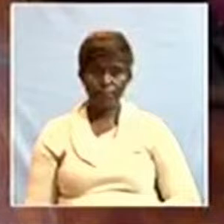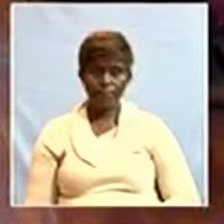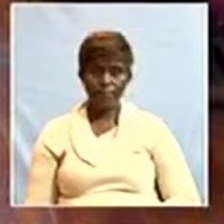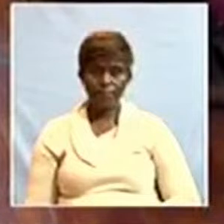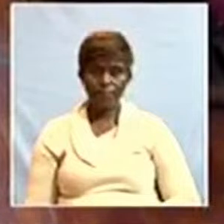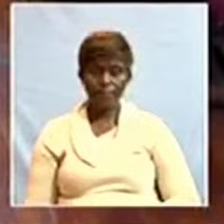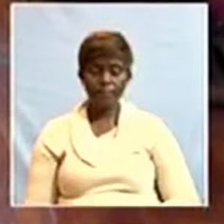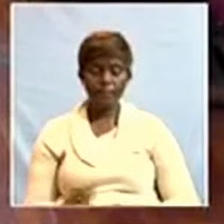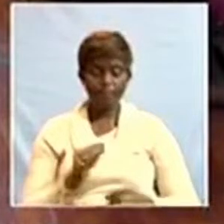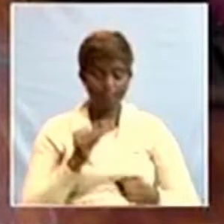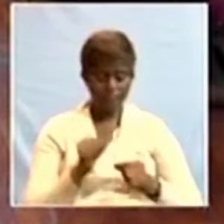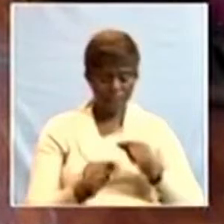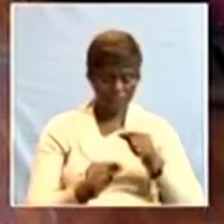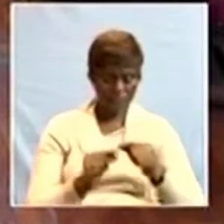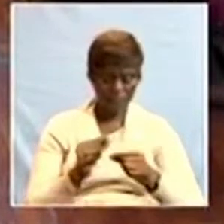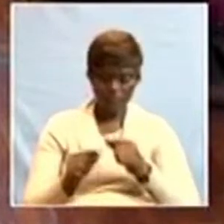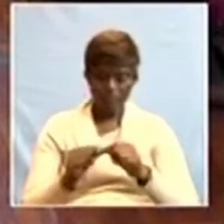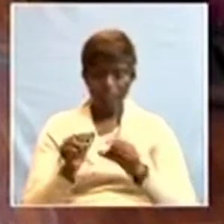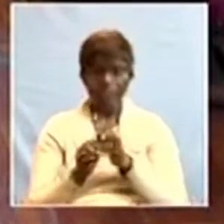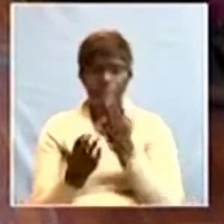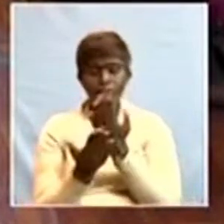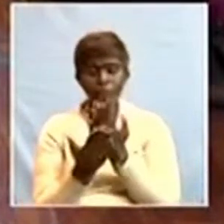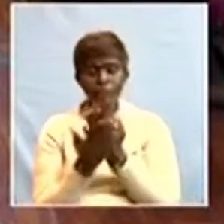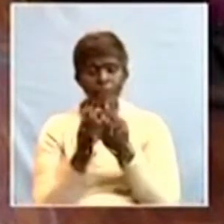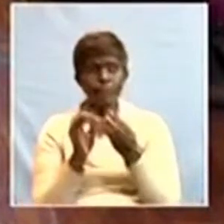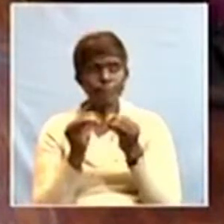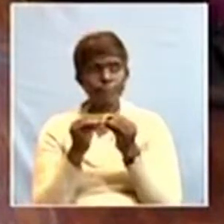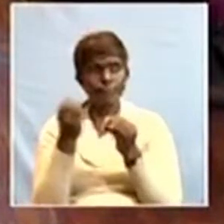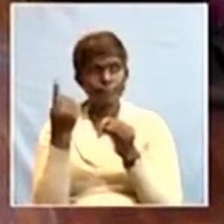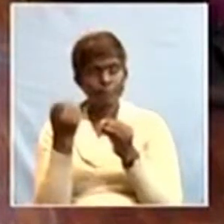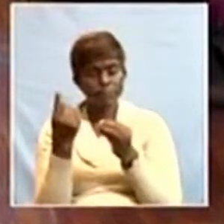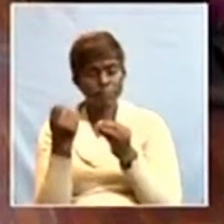For the seed certification that is on Appendix 11,